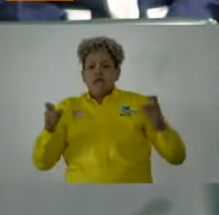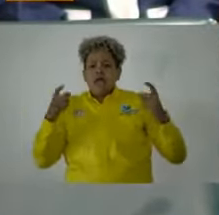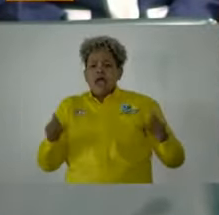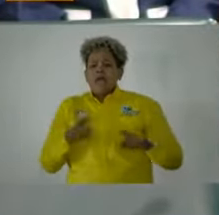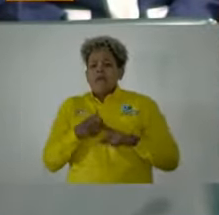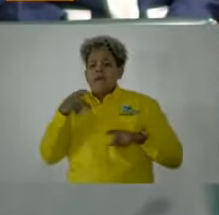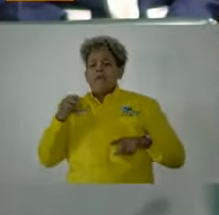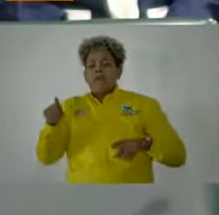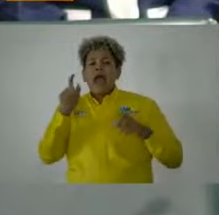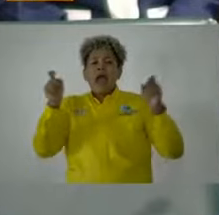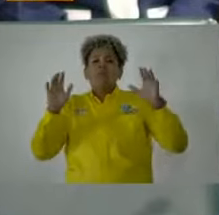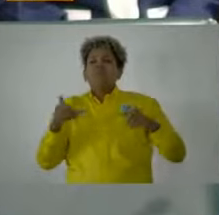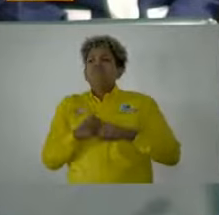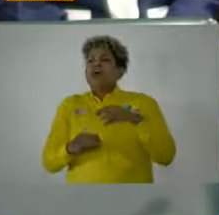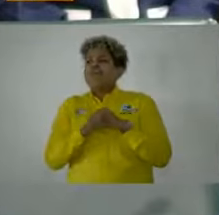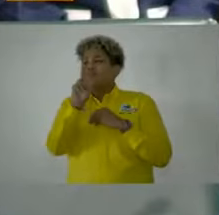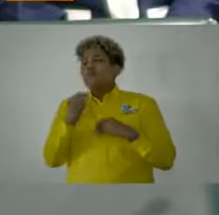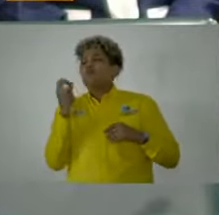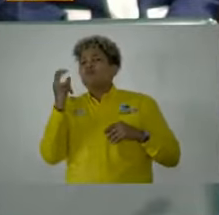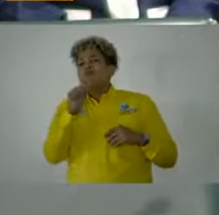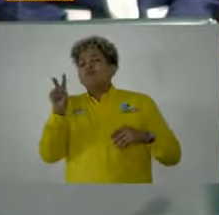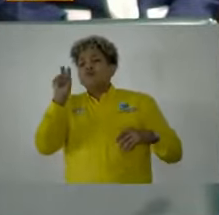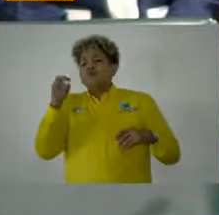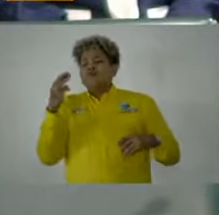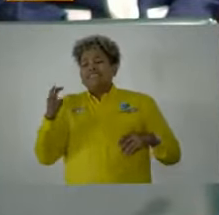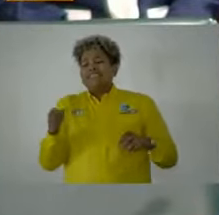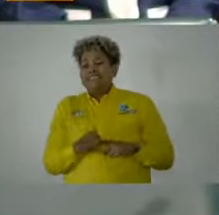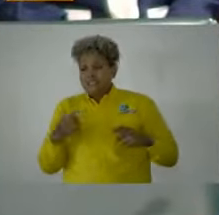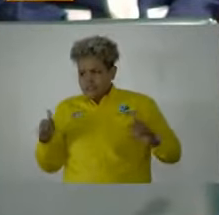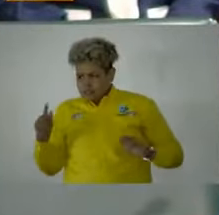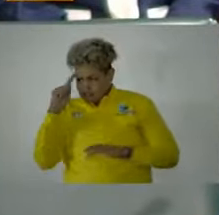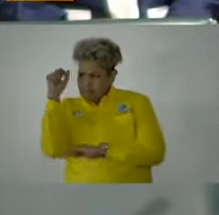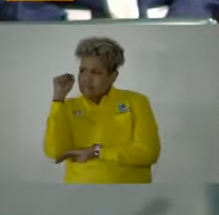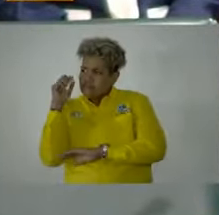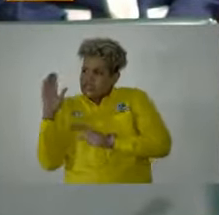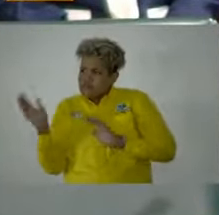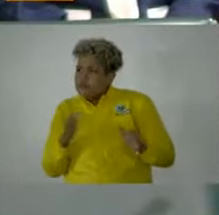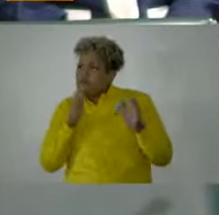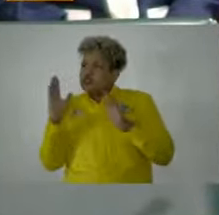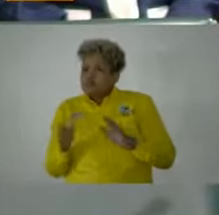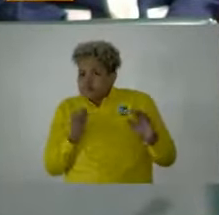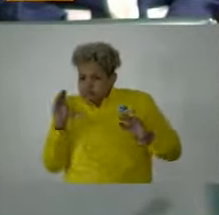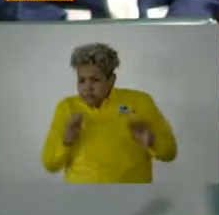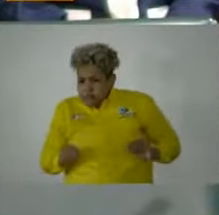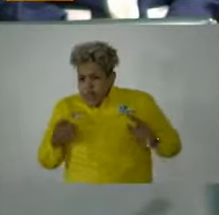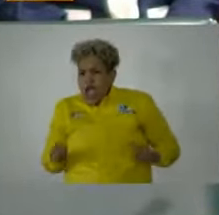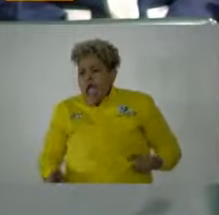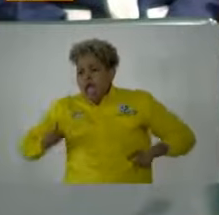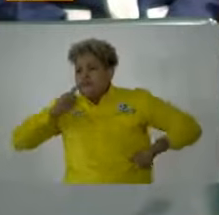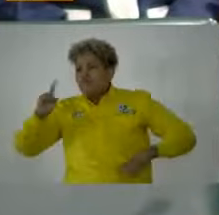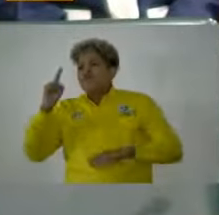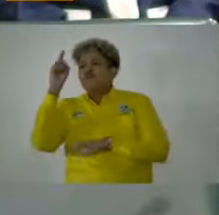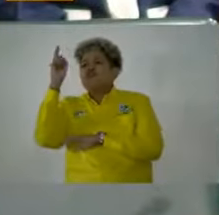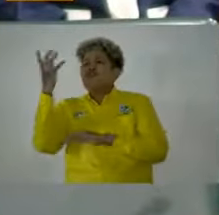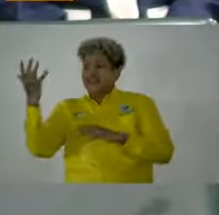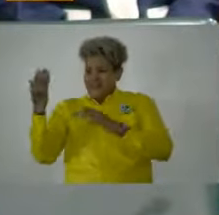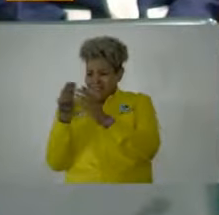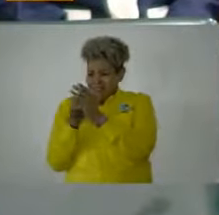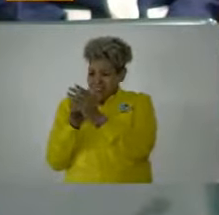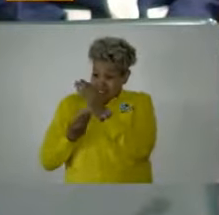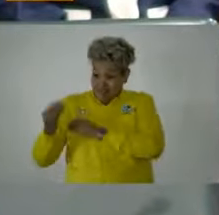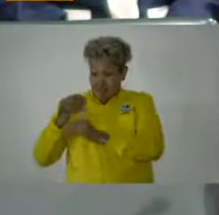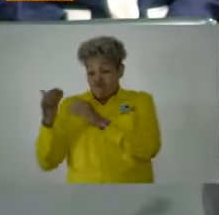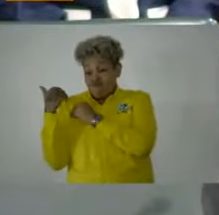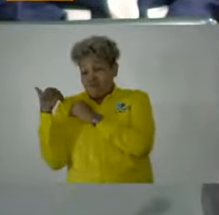the PNP administration of 2012 to 2016 steadfastly prepared the ground in which the tree of fiscal